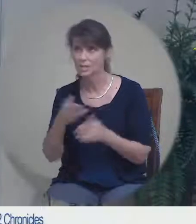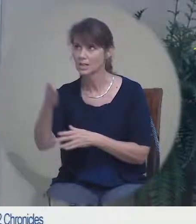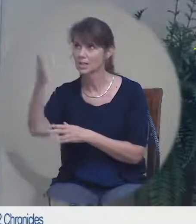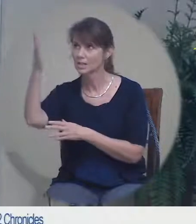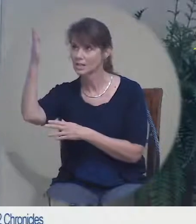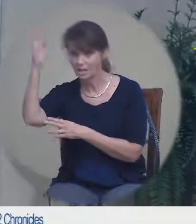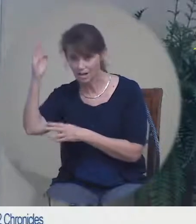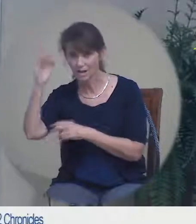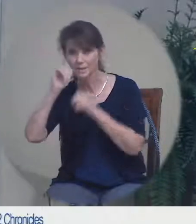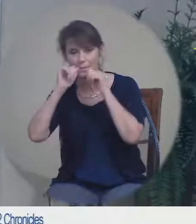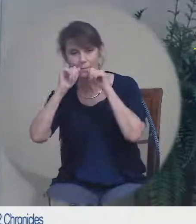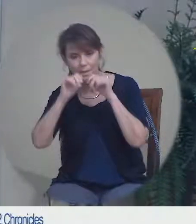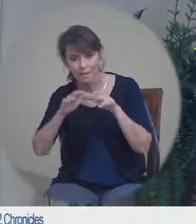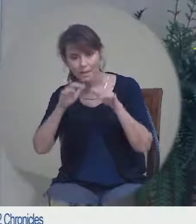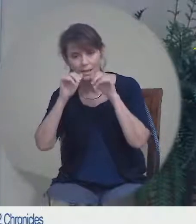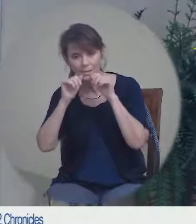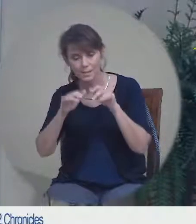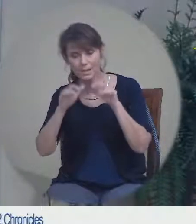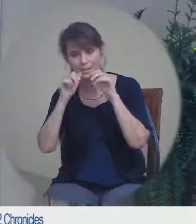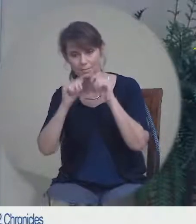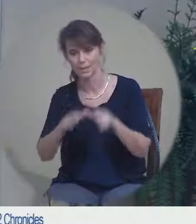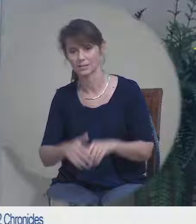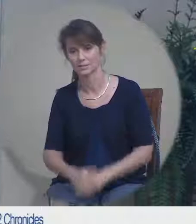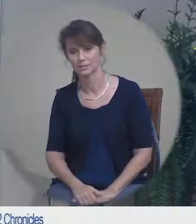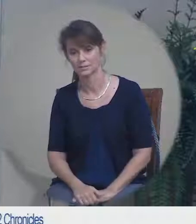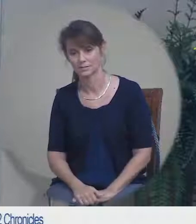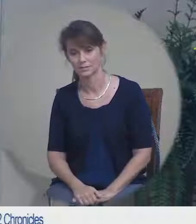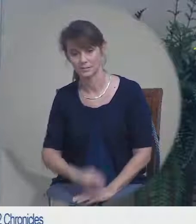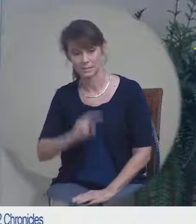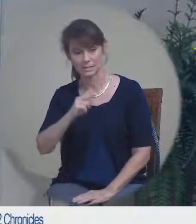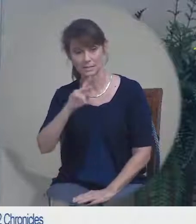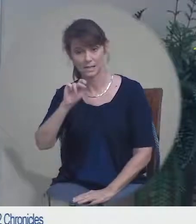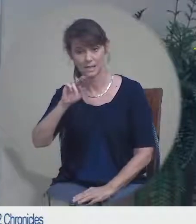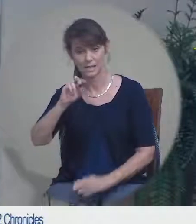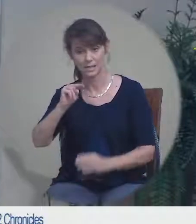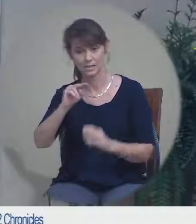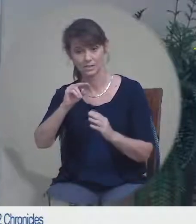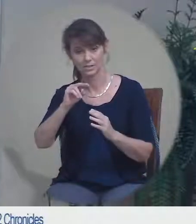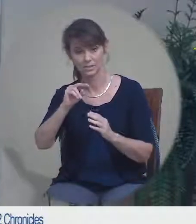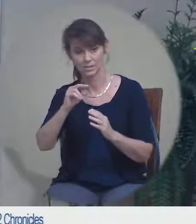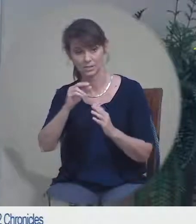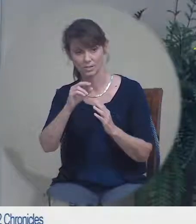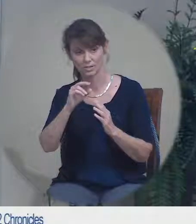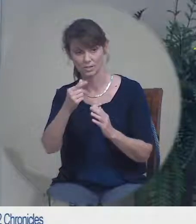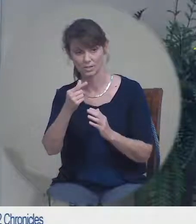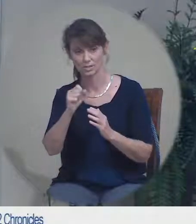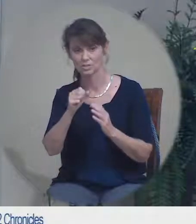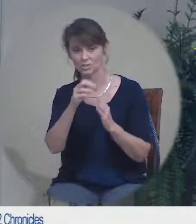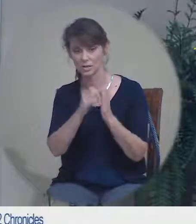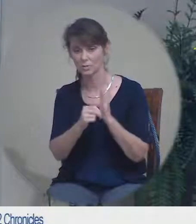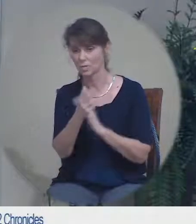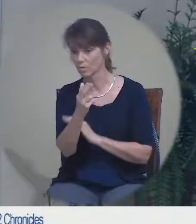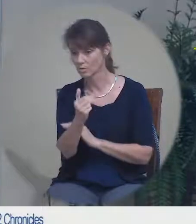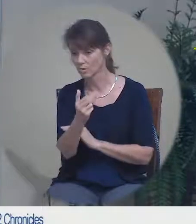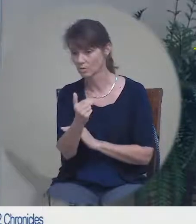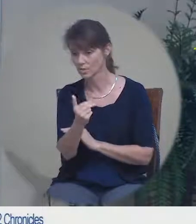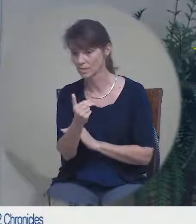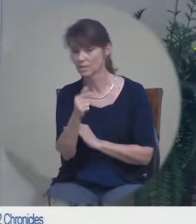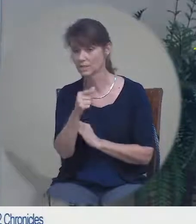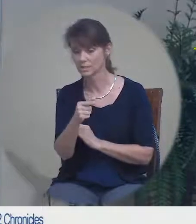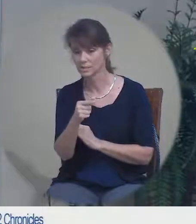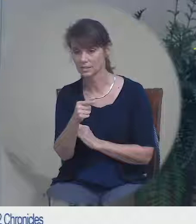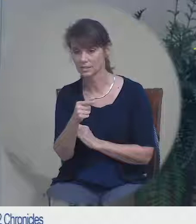blessing these people with a purpose. We see in 2 Kings chapter 14, verse 25, Jonah, the son of Amittai